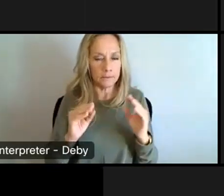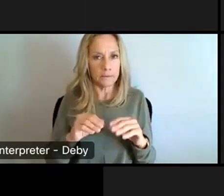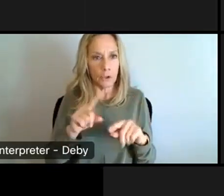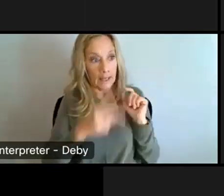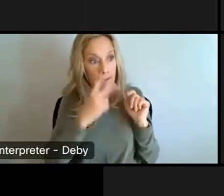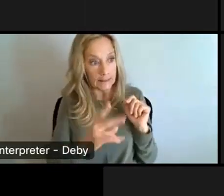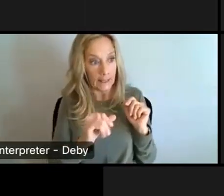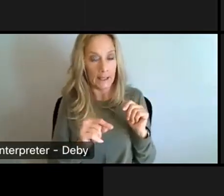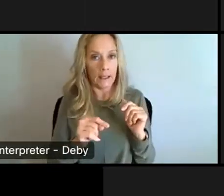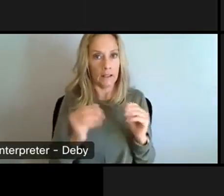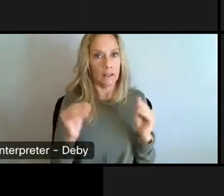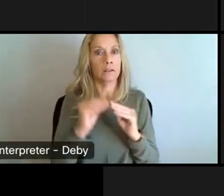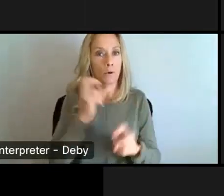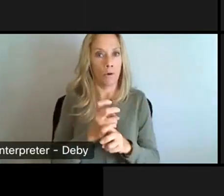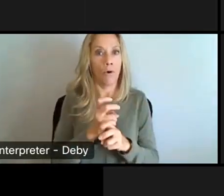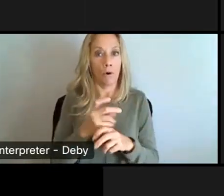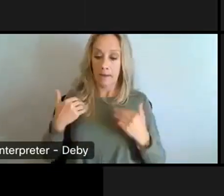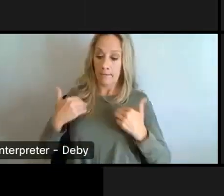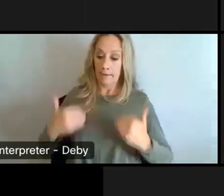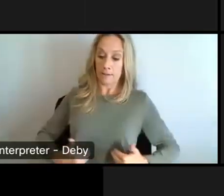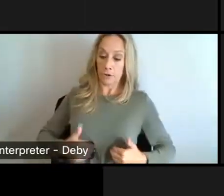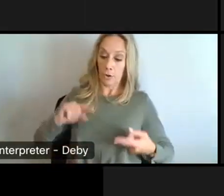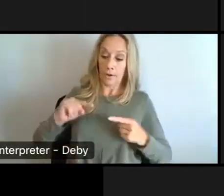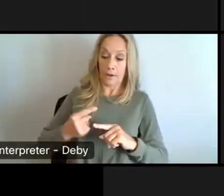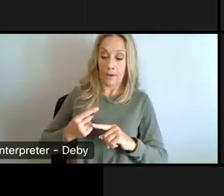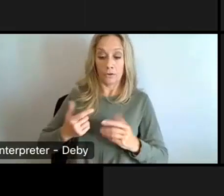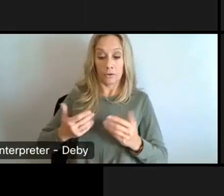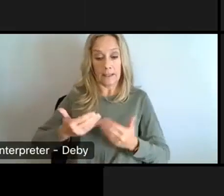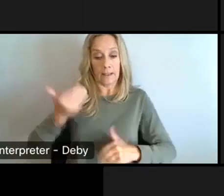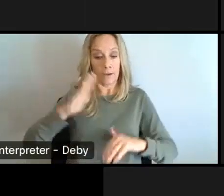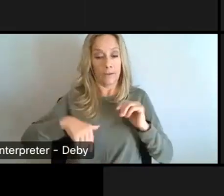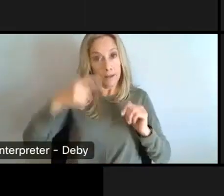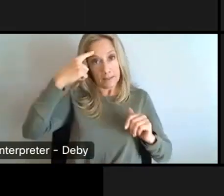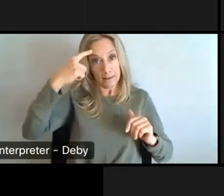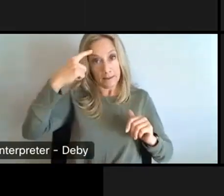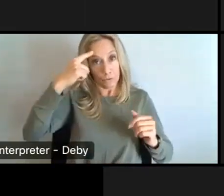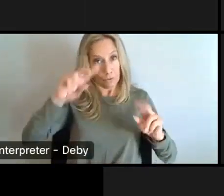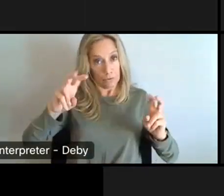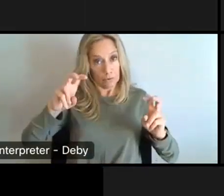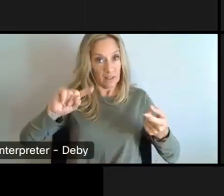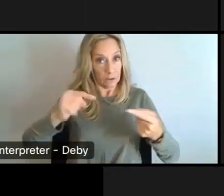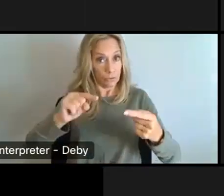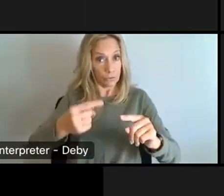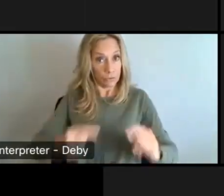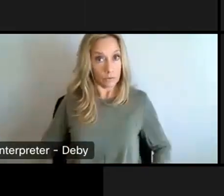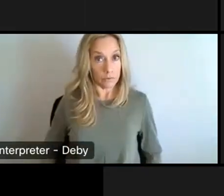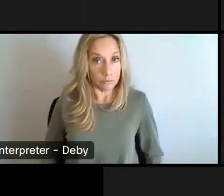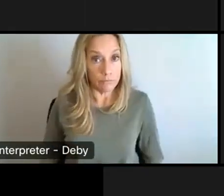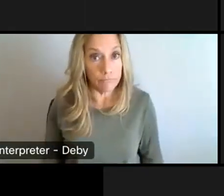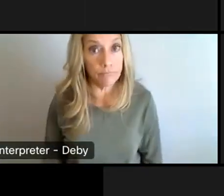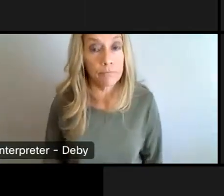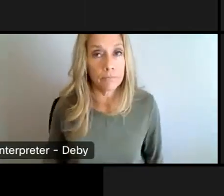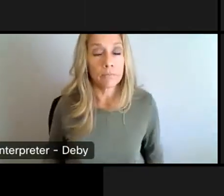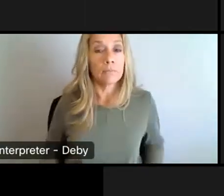to compare, I'd say that the physical injuries have it easier than the mental injuries. Um, but it's not important.